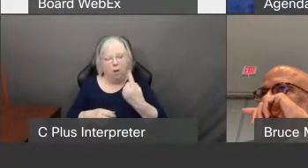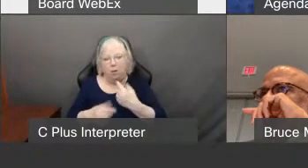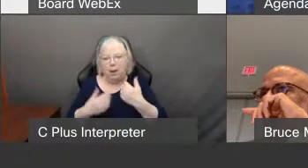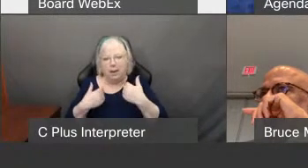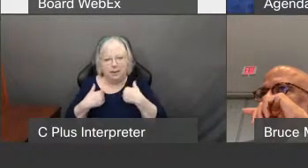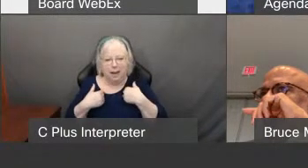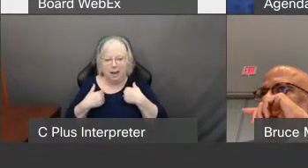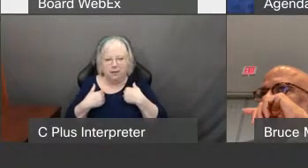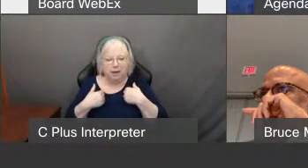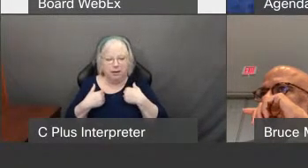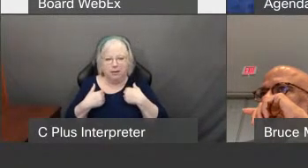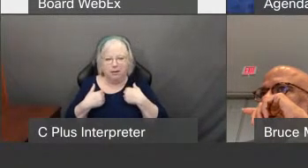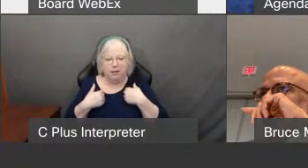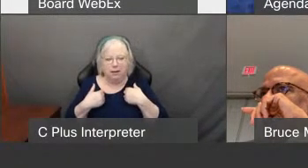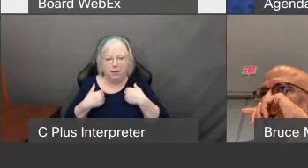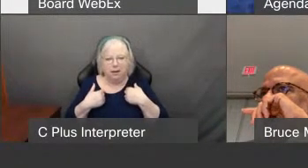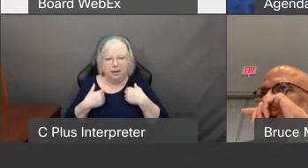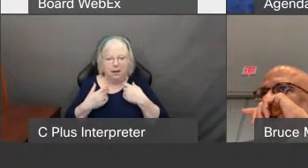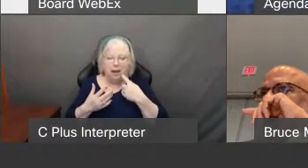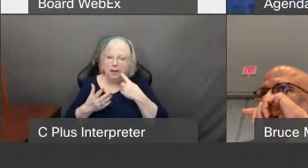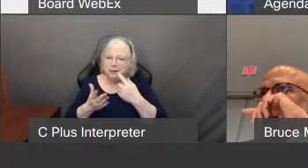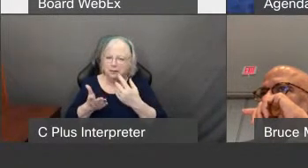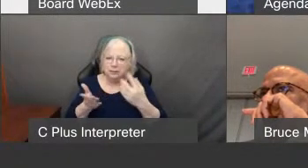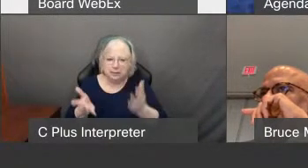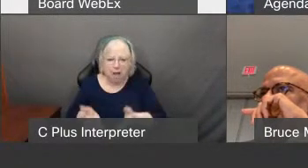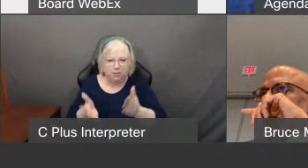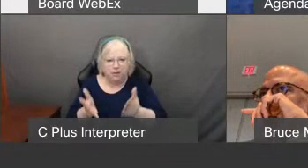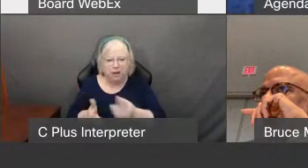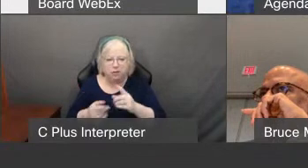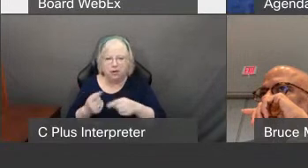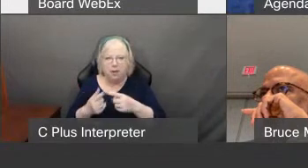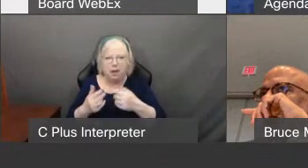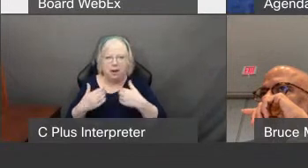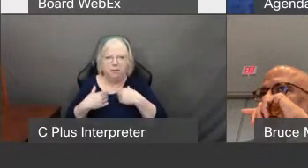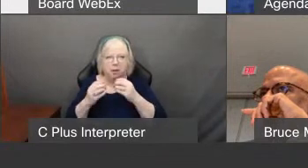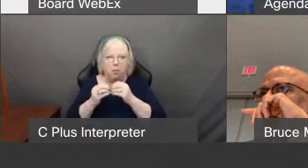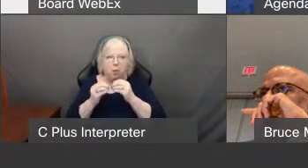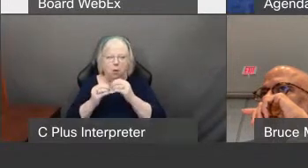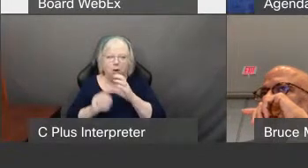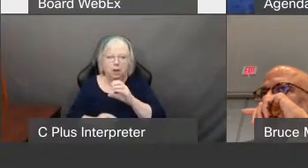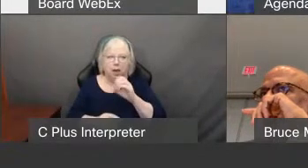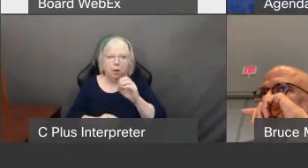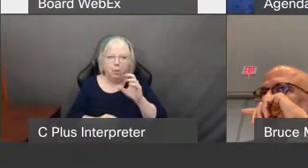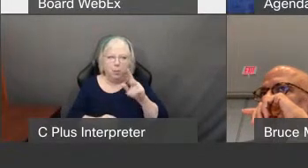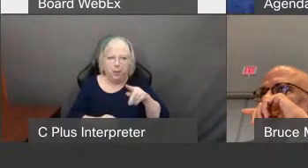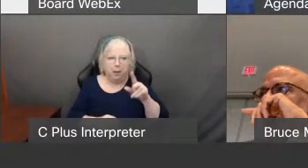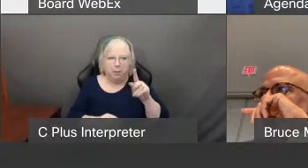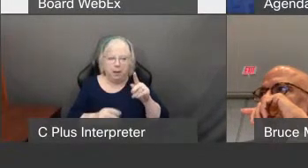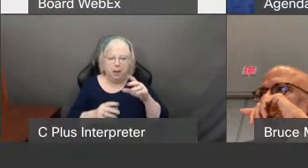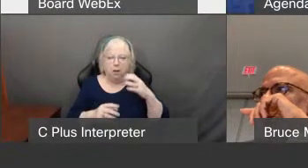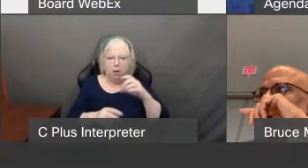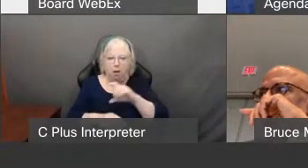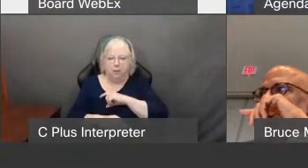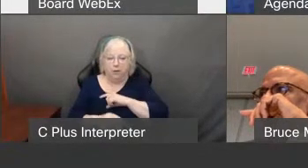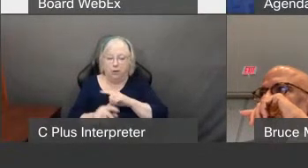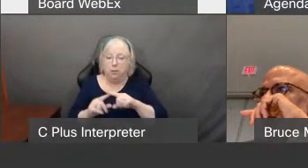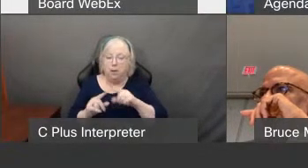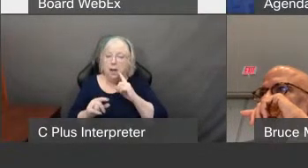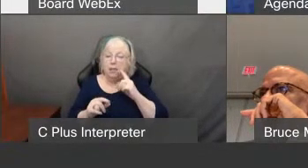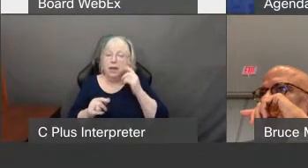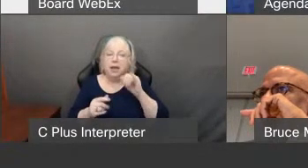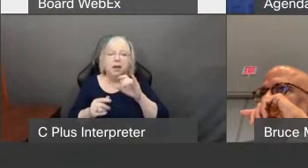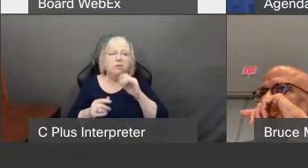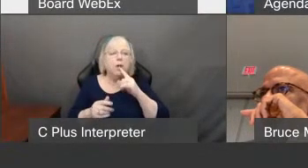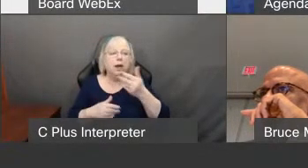more COPP officers on the streets. I would suggest or submit to you that if we hired